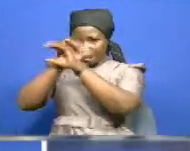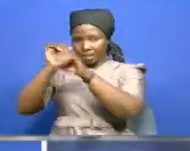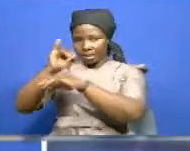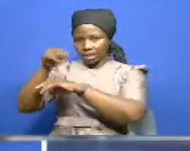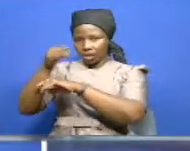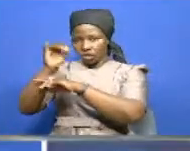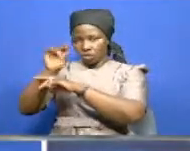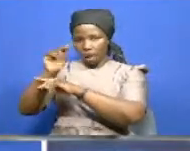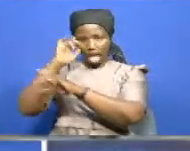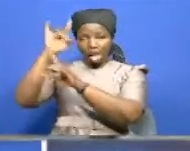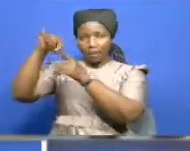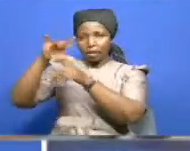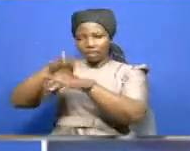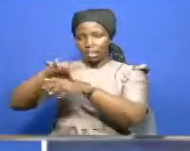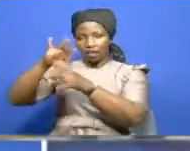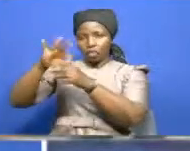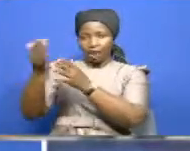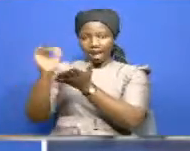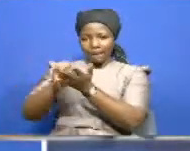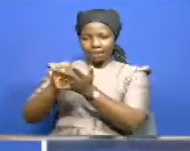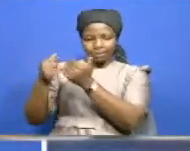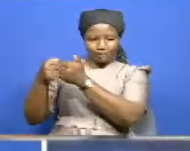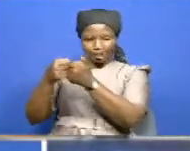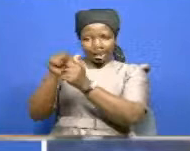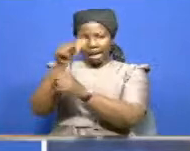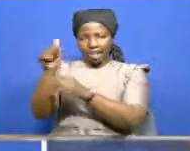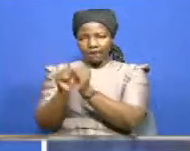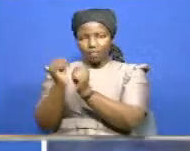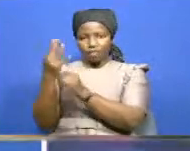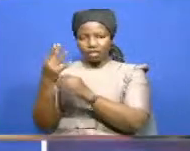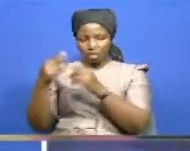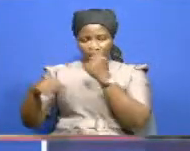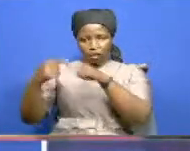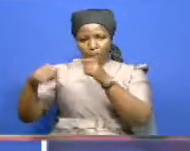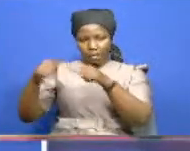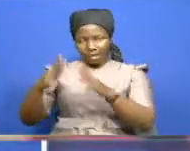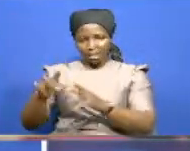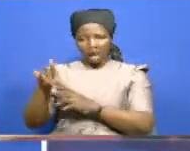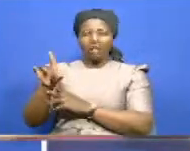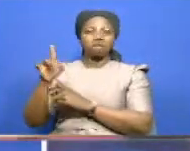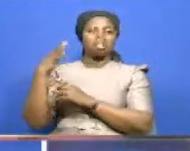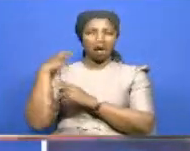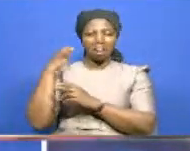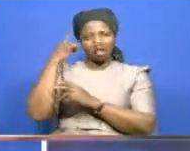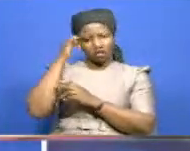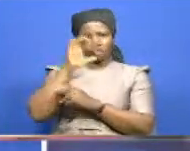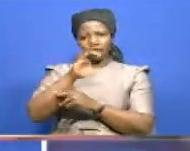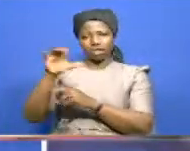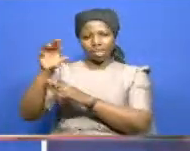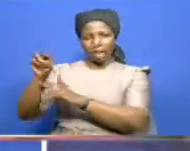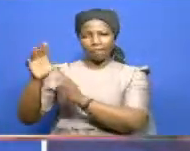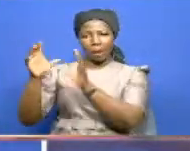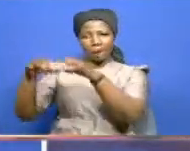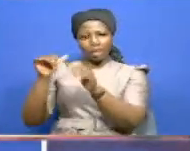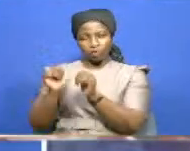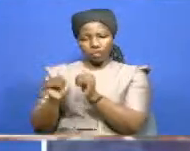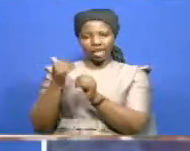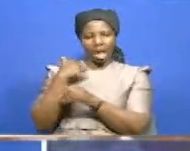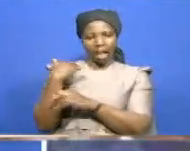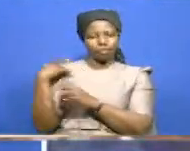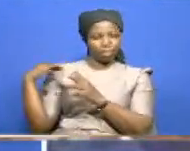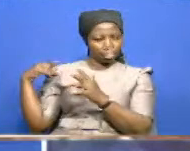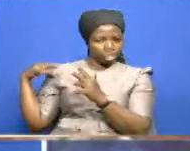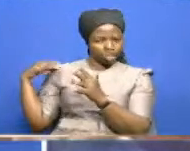re-election and will face off with 14 other contenders. He is the candidate for the Chama cha Mapinduzi party, which has